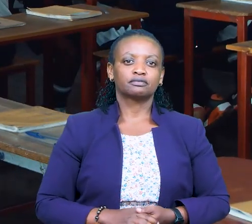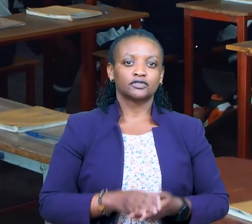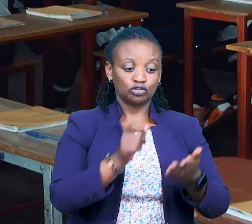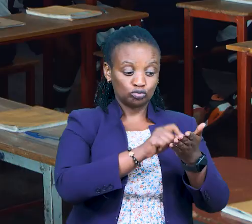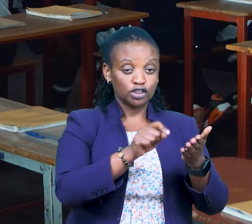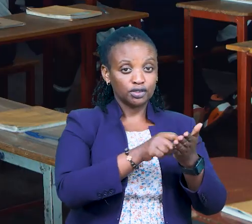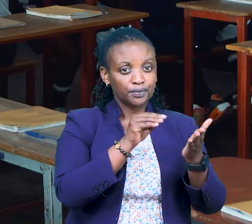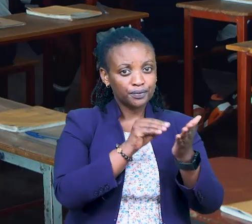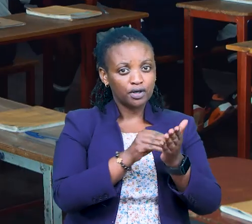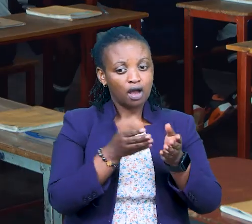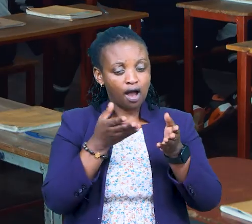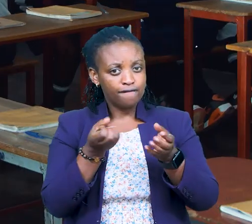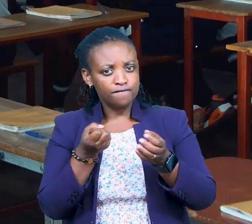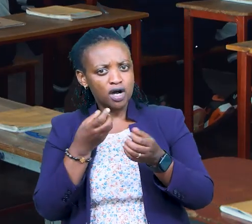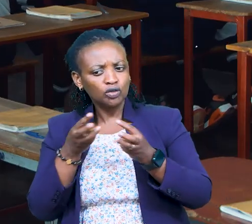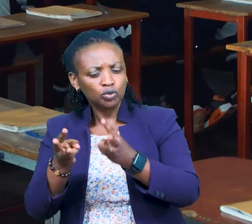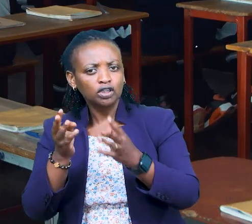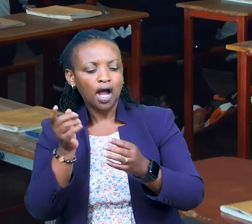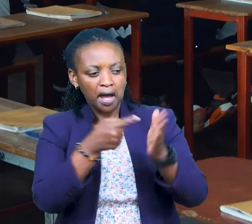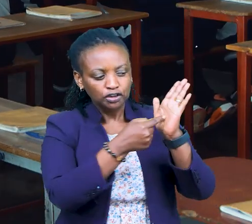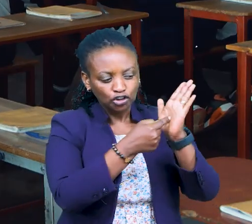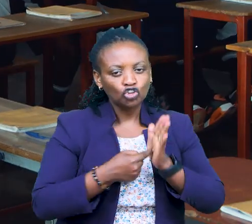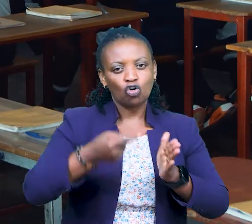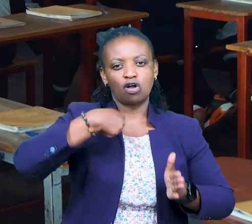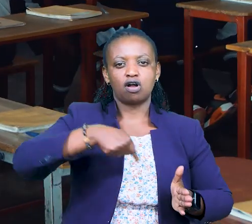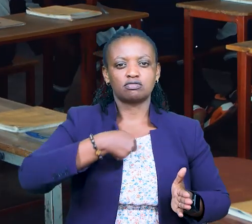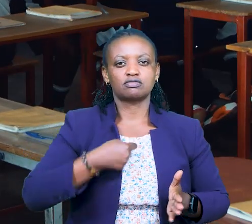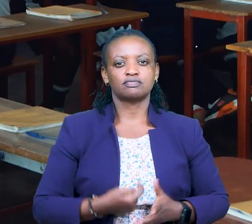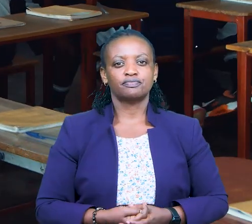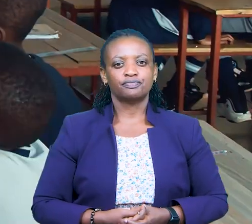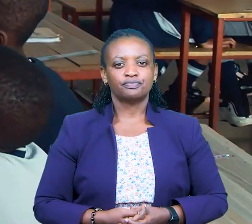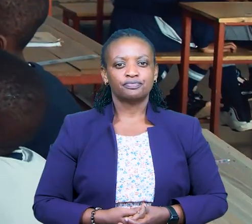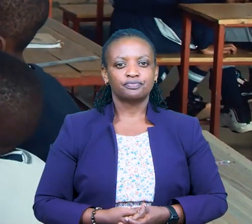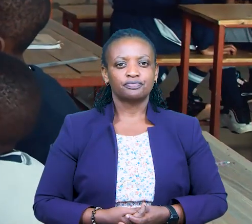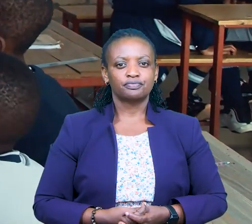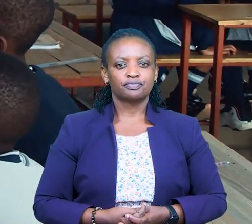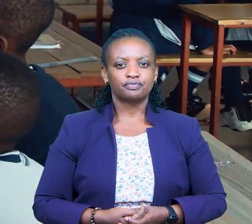Okay? Right here. One by second, we'll go there and show us. Right?